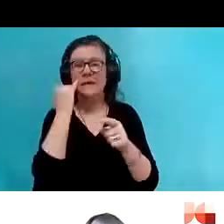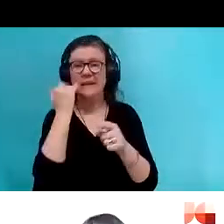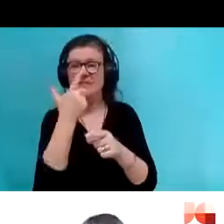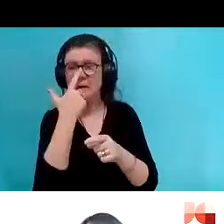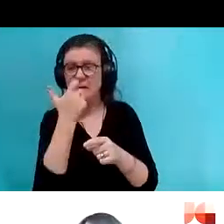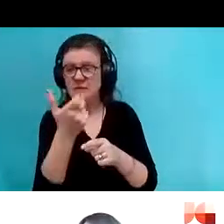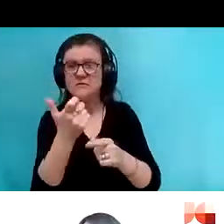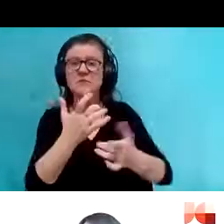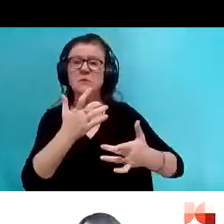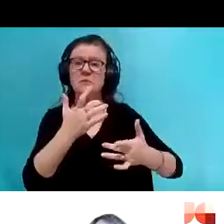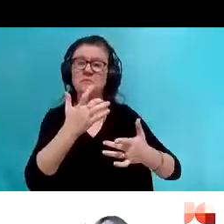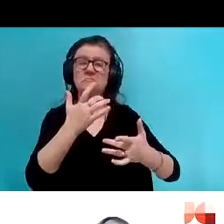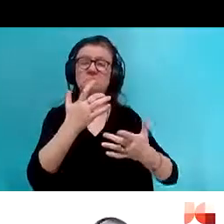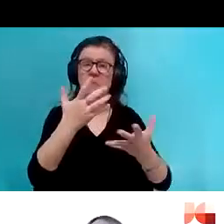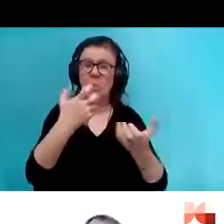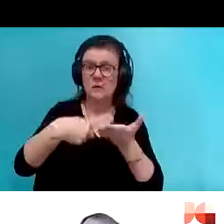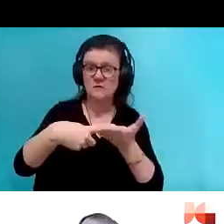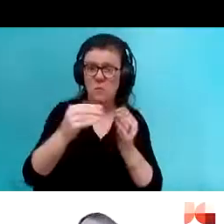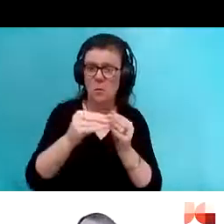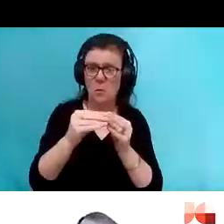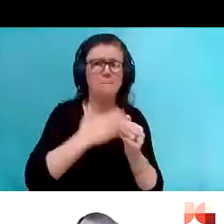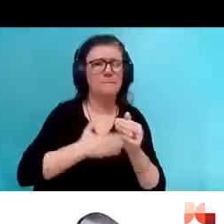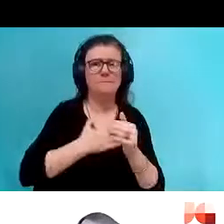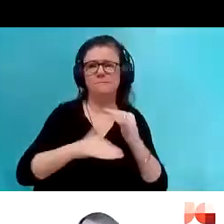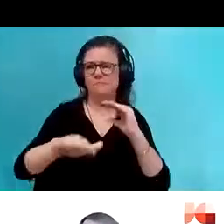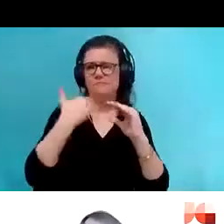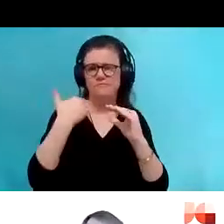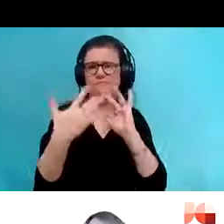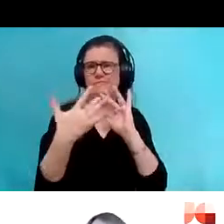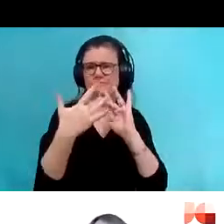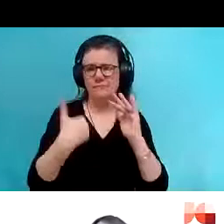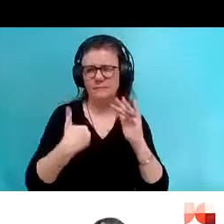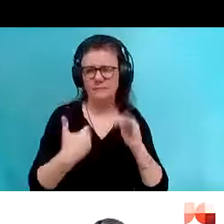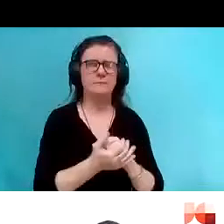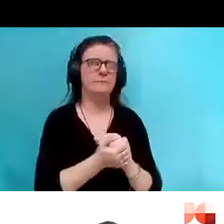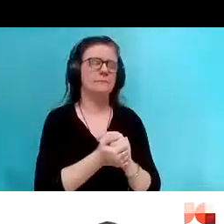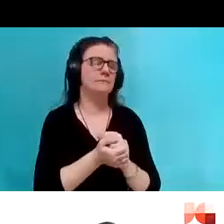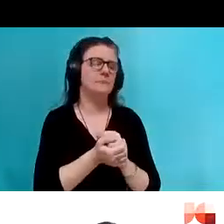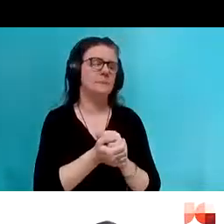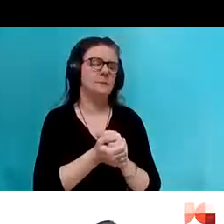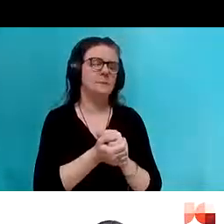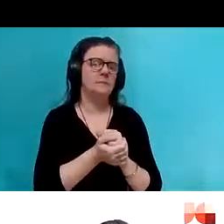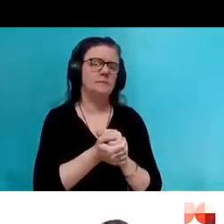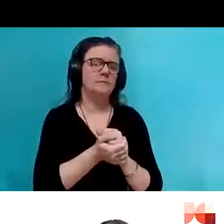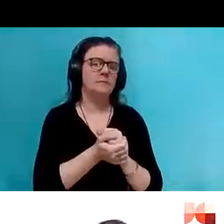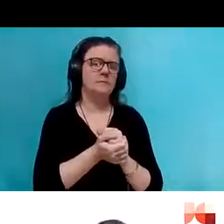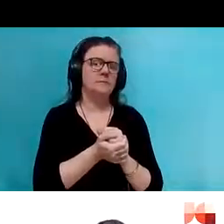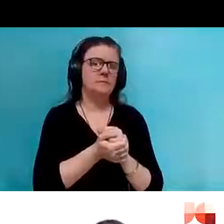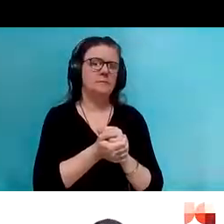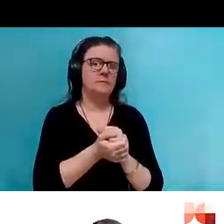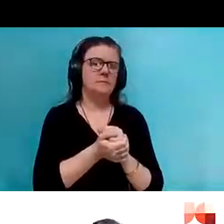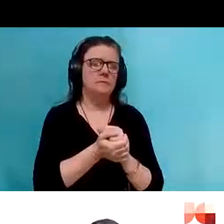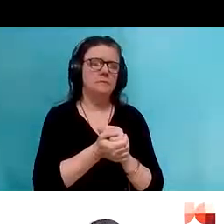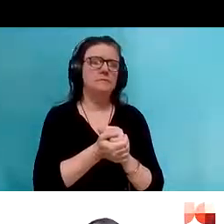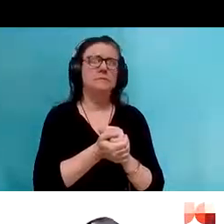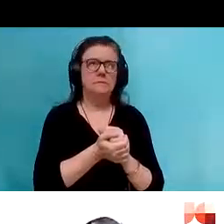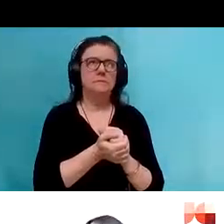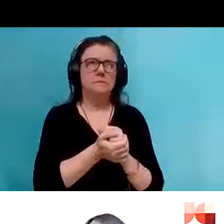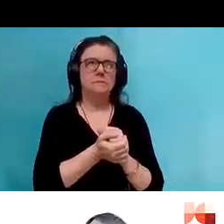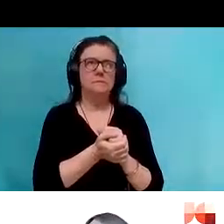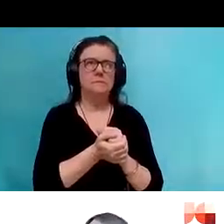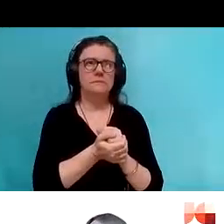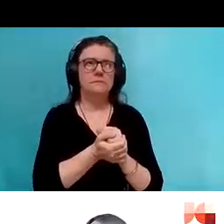or just to discuss those with you afterwards and to share with you the methodology. But what we found, I think,